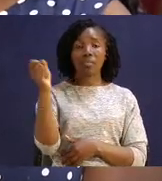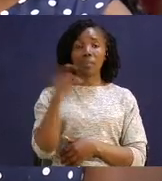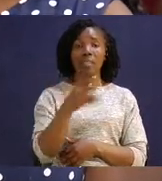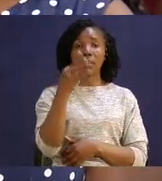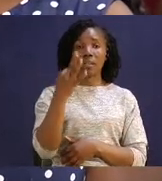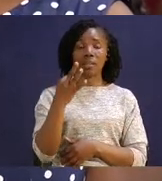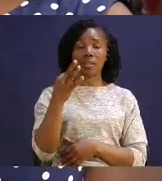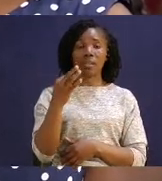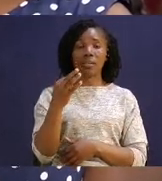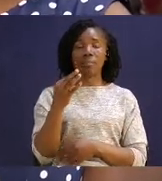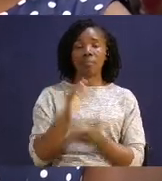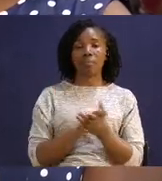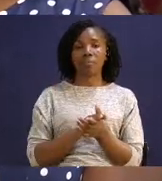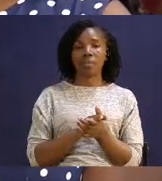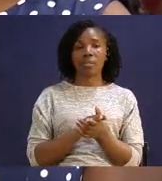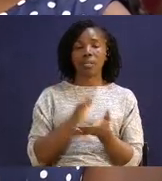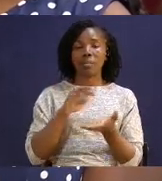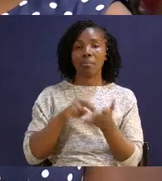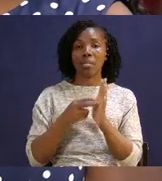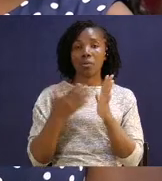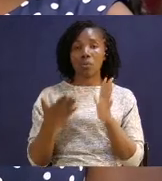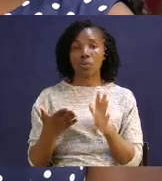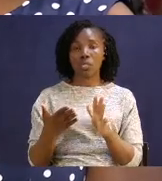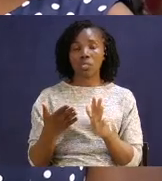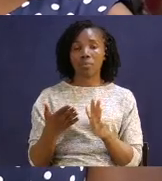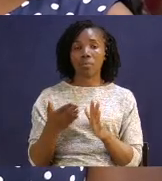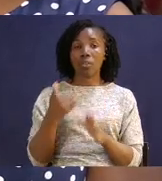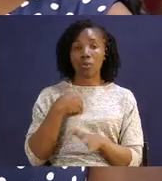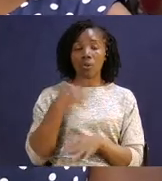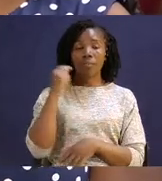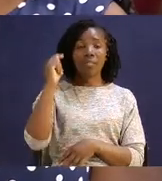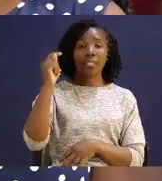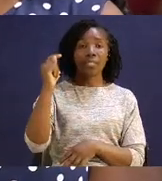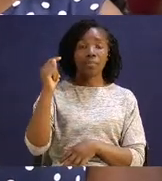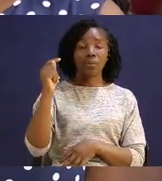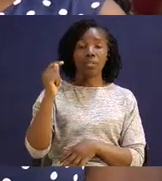June. In other words, in June you'll have a testimony. Hallelujah.